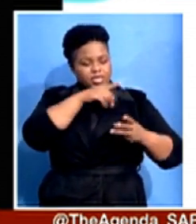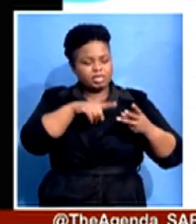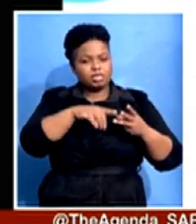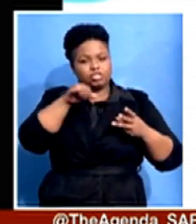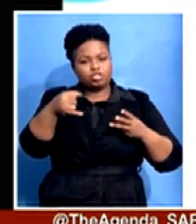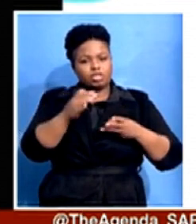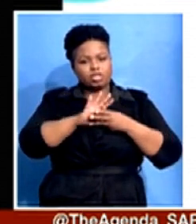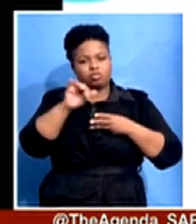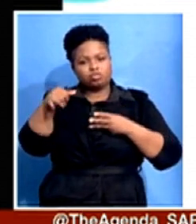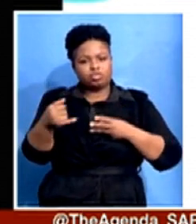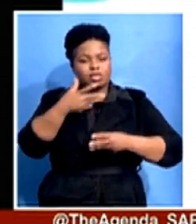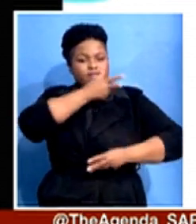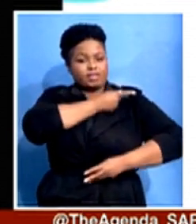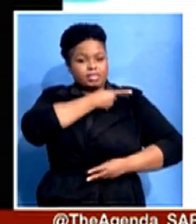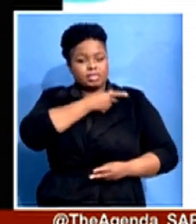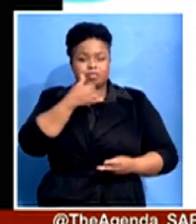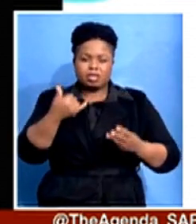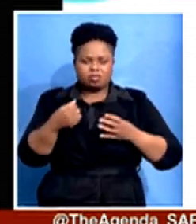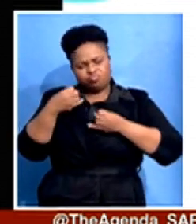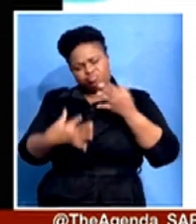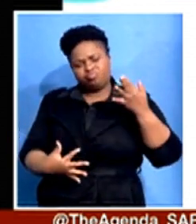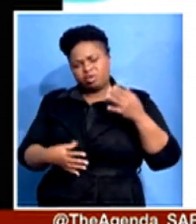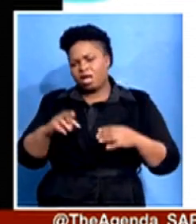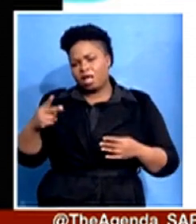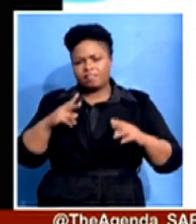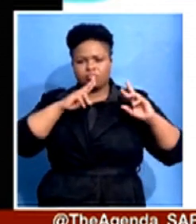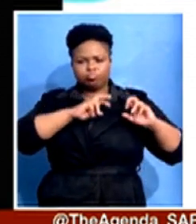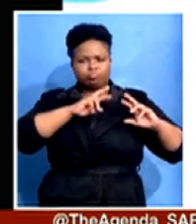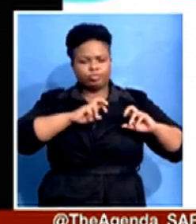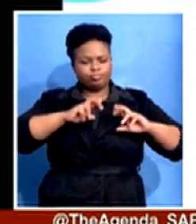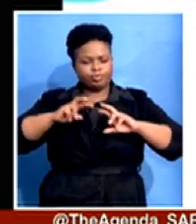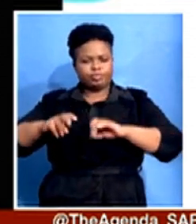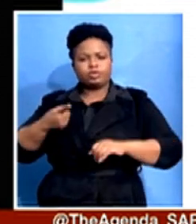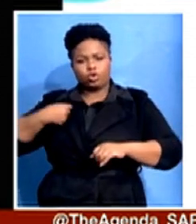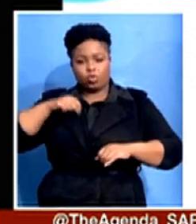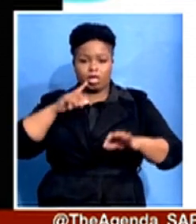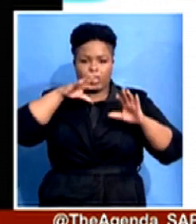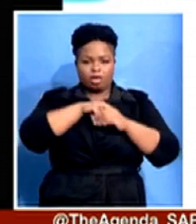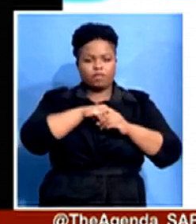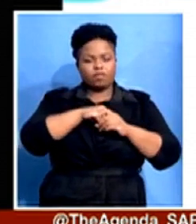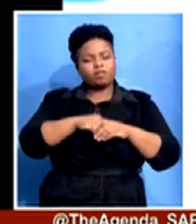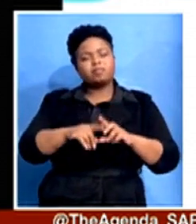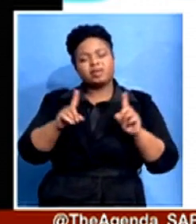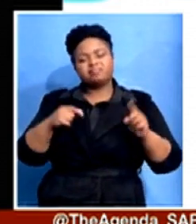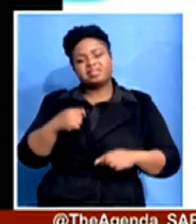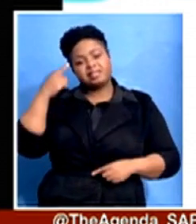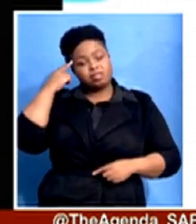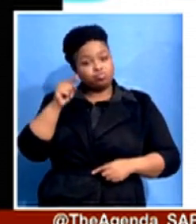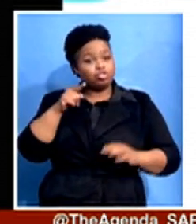number of other studies that are ongoing. I think this is also reflective of the scientific